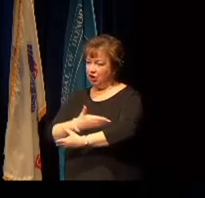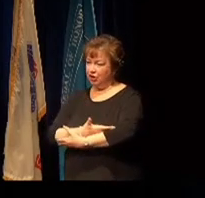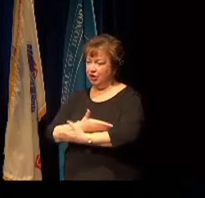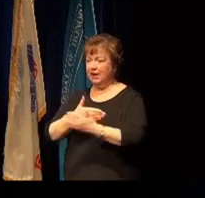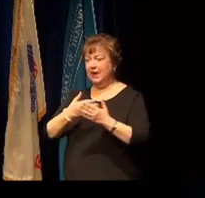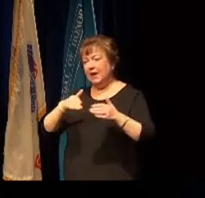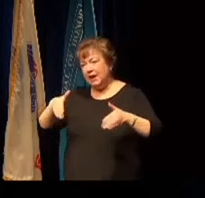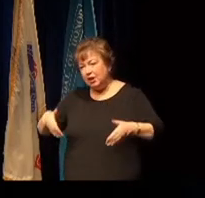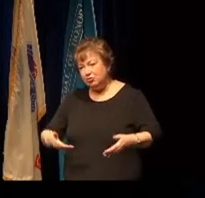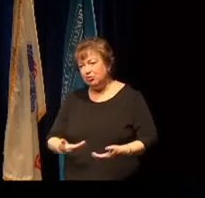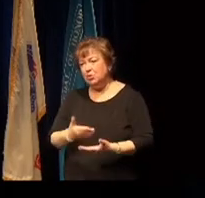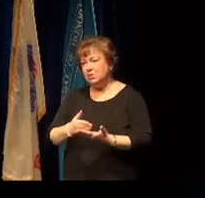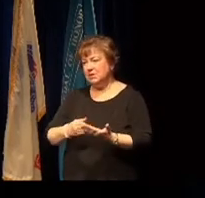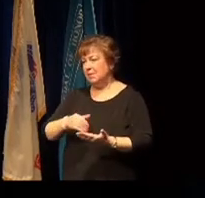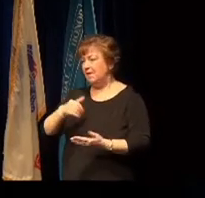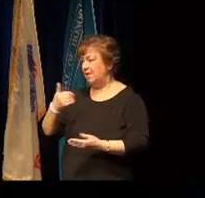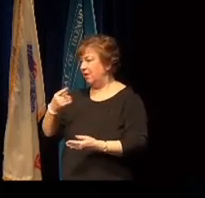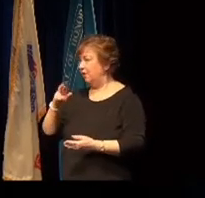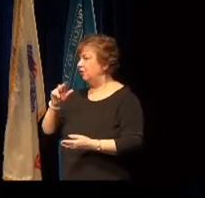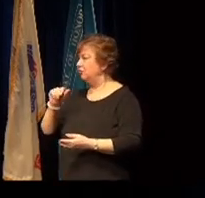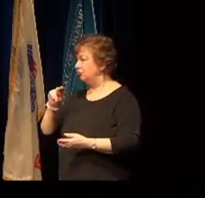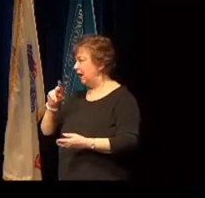Kate, come on up.